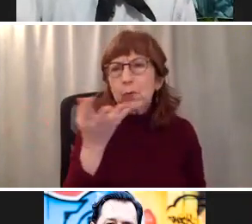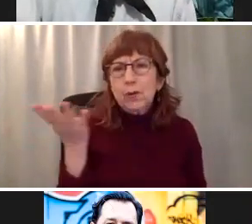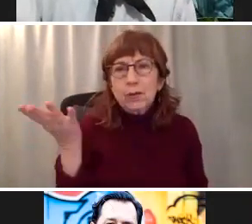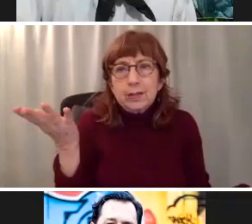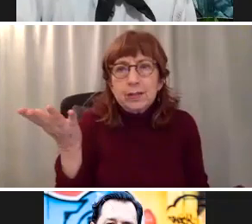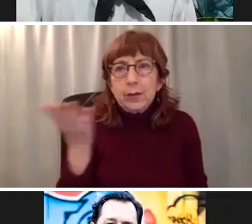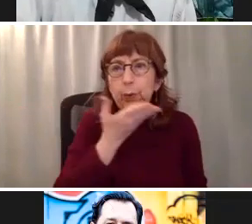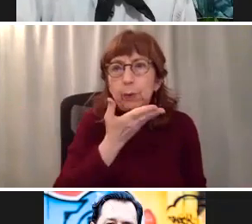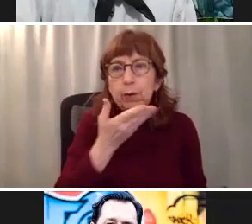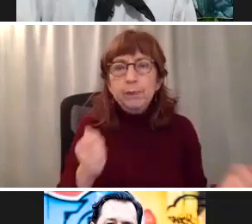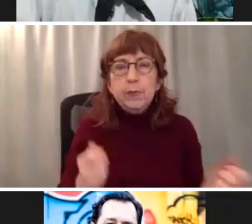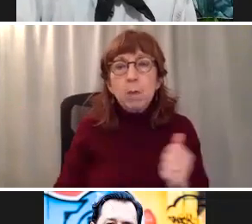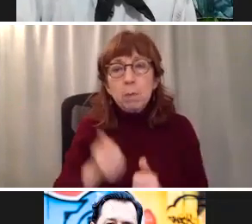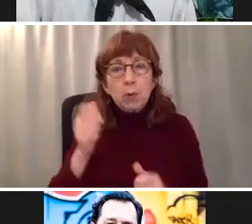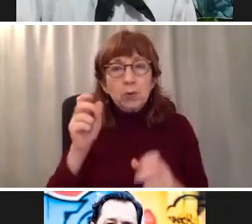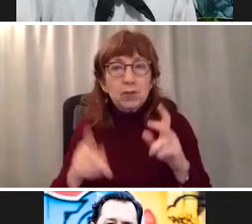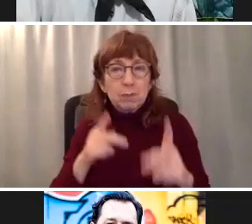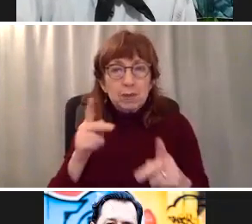most of those people are from,